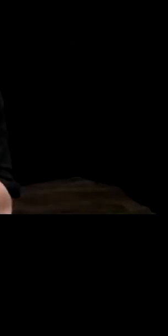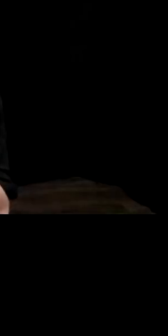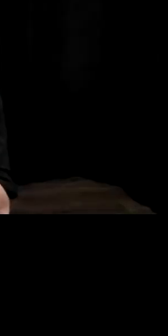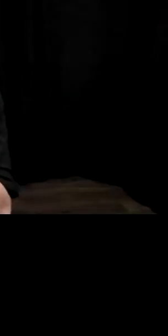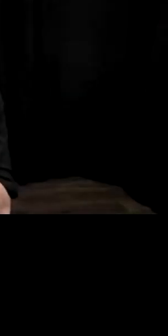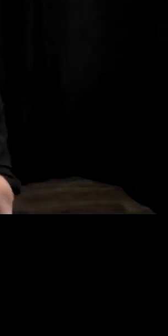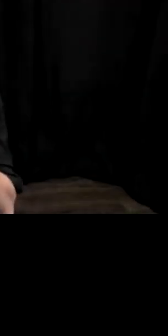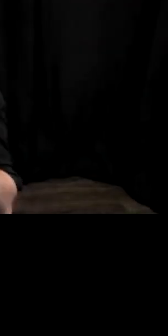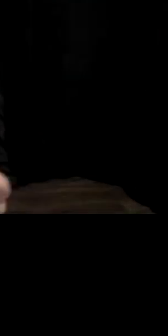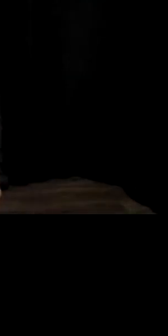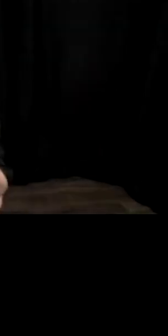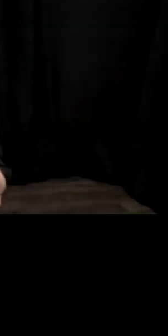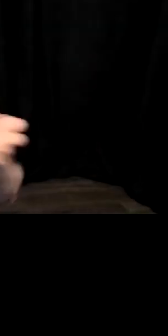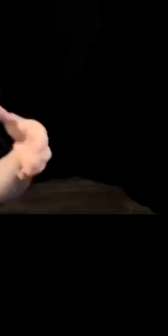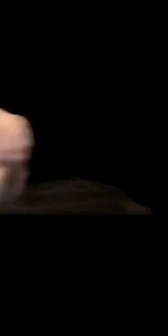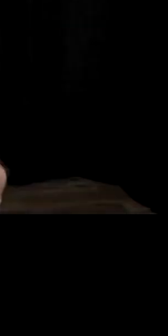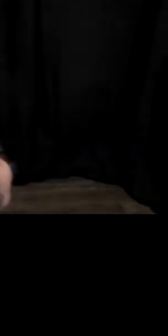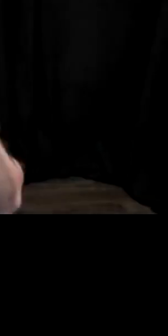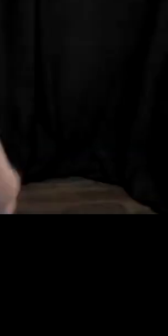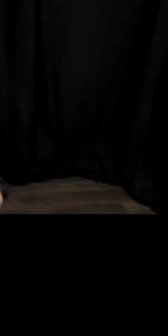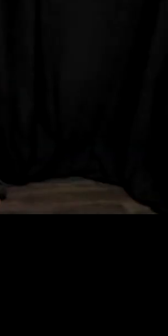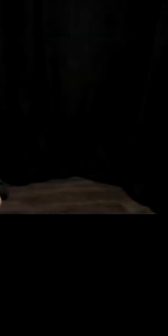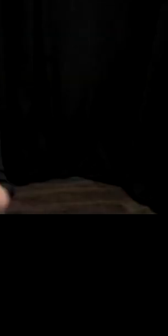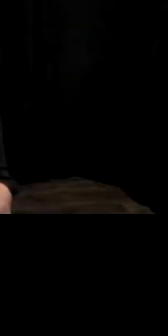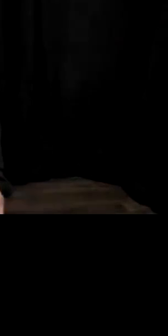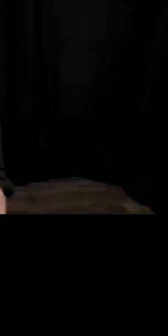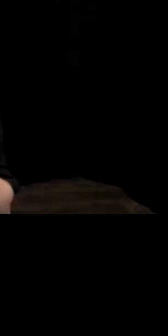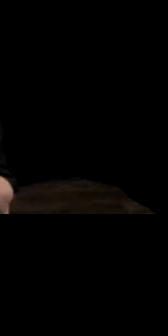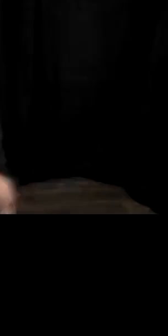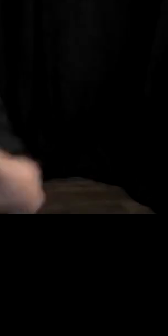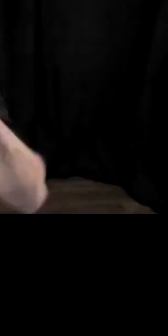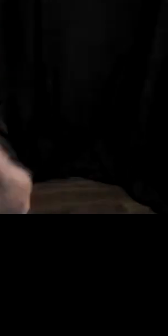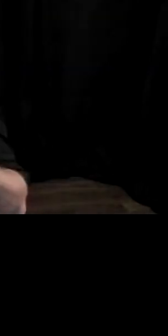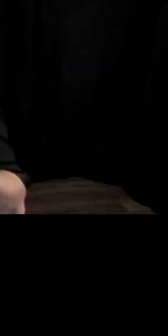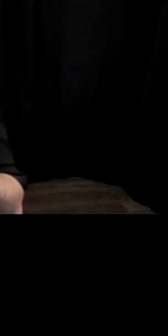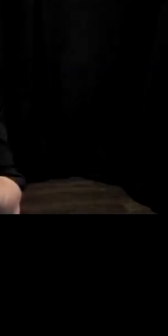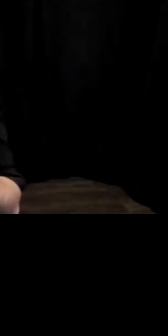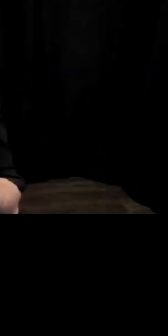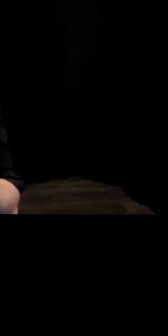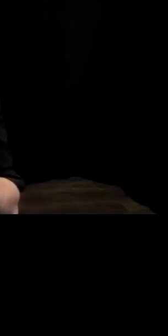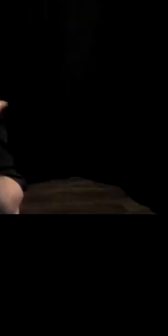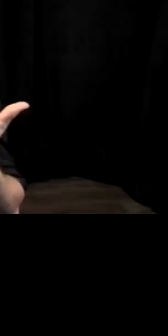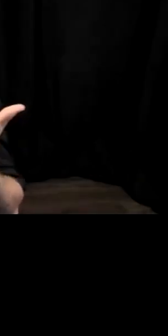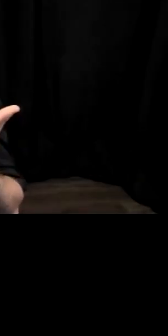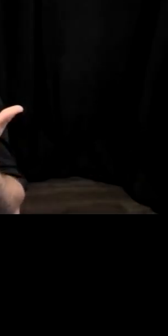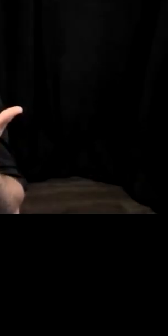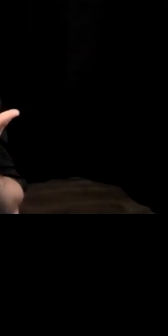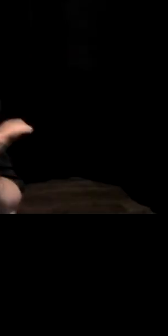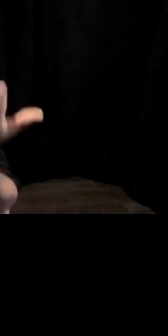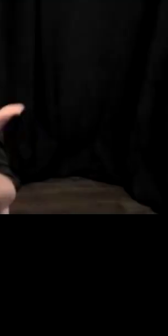hard collectively, and we're working with a lot of uncertainty and ambiguity.